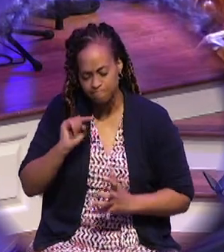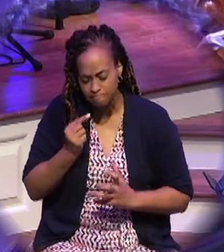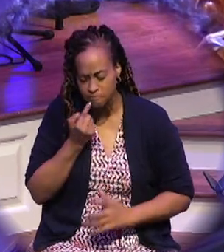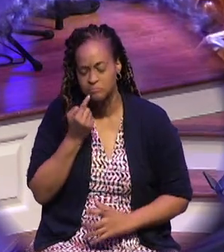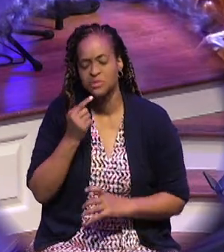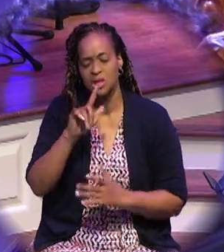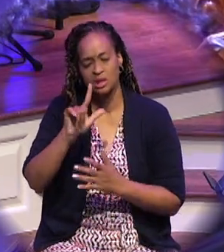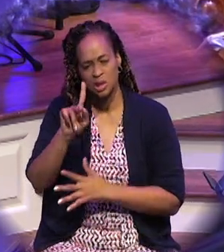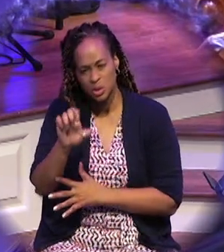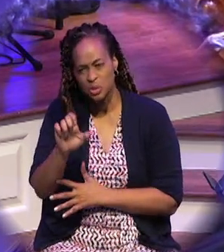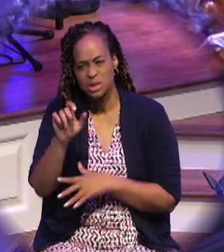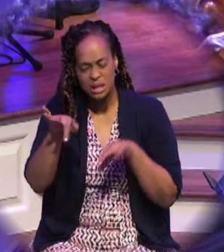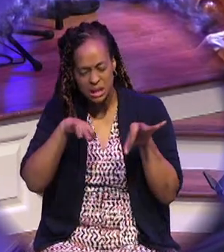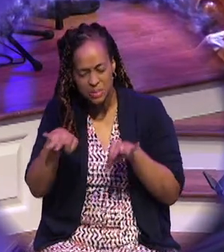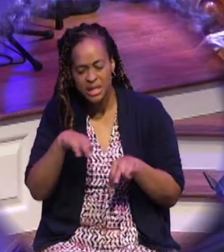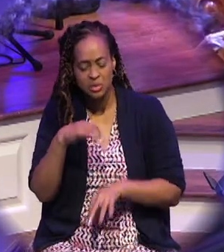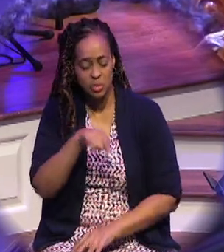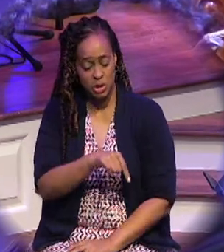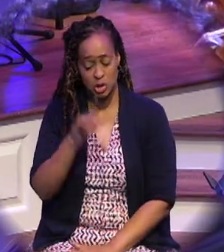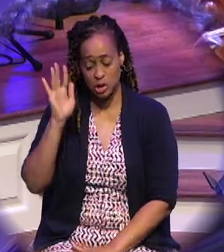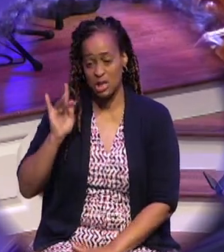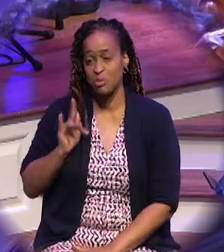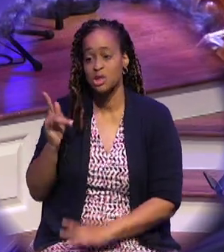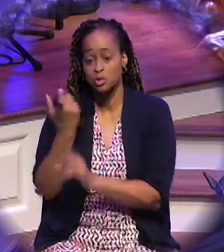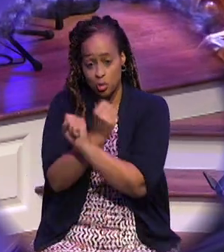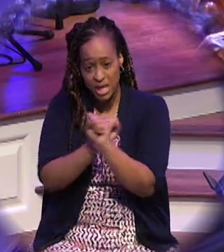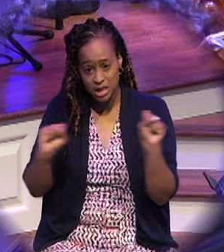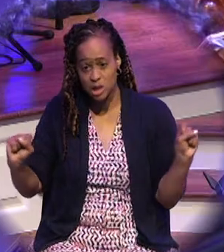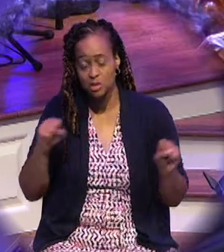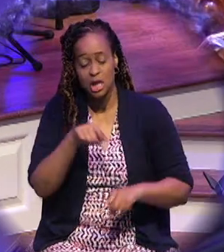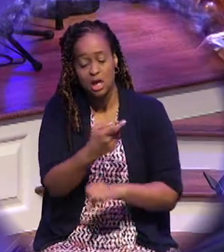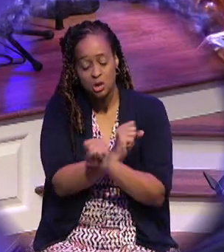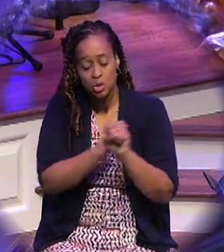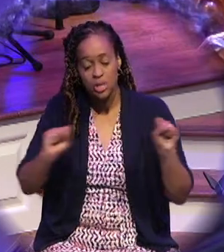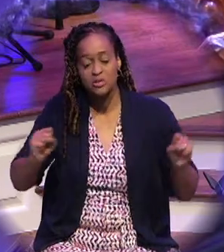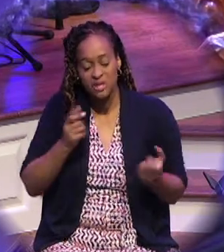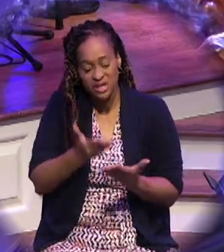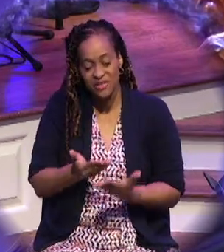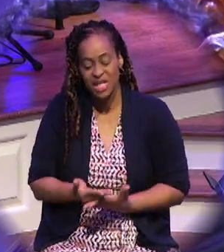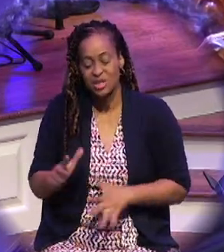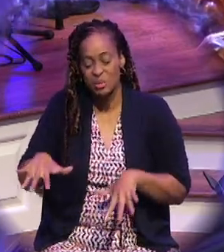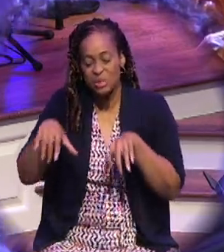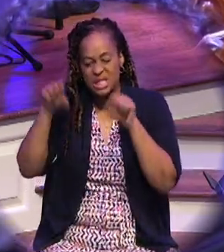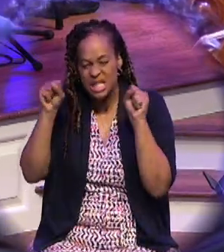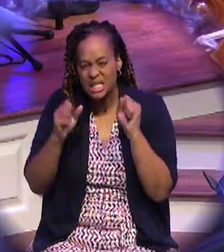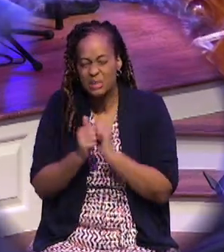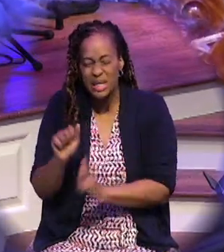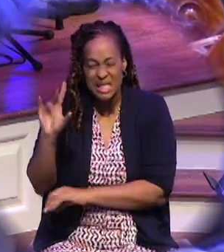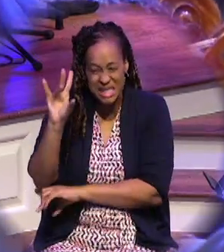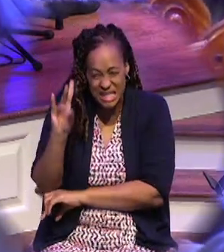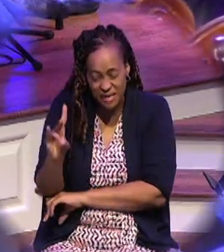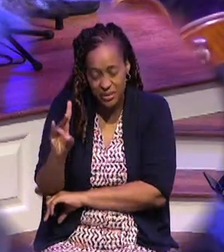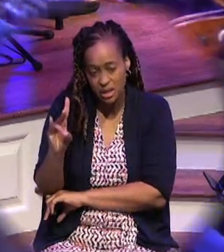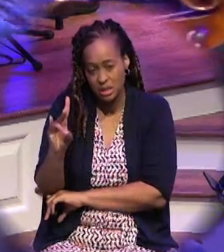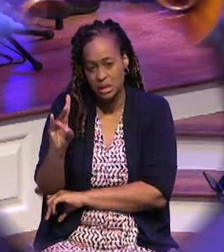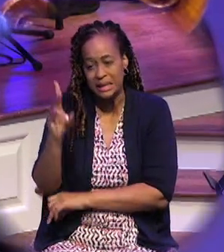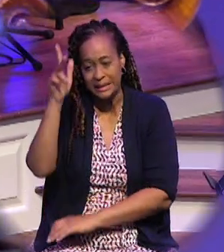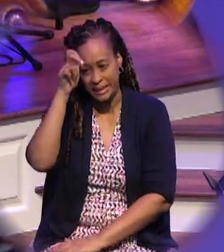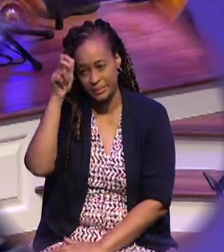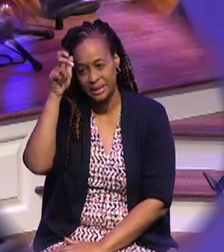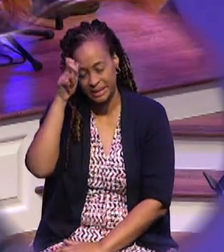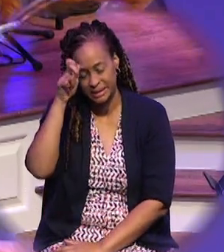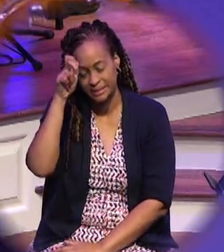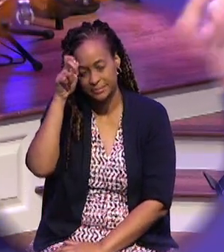gives us a tidbit that says that when she was rescued from the fact that she was possessed by 7